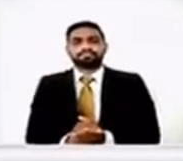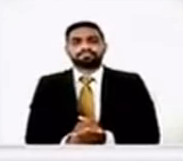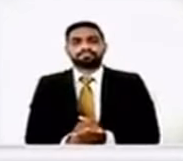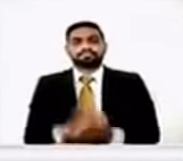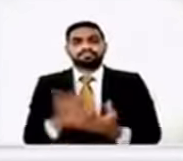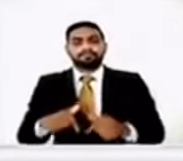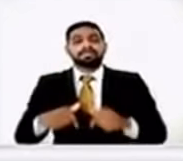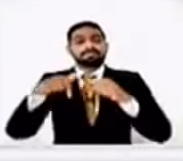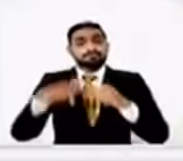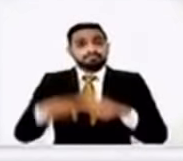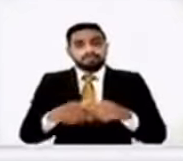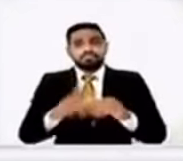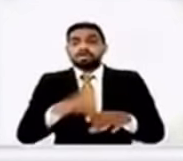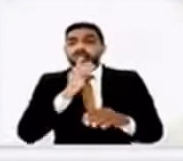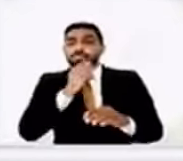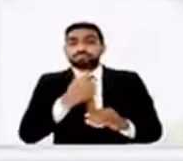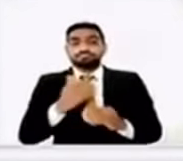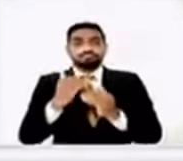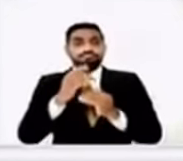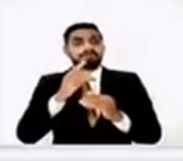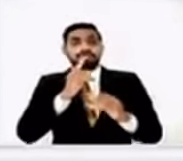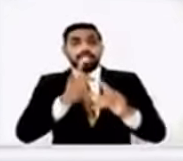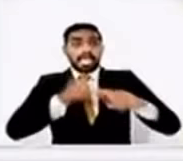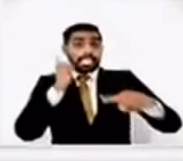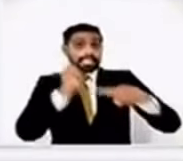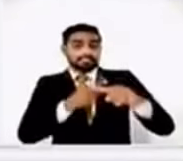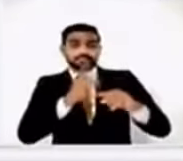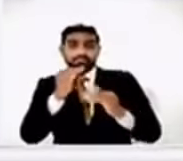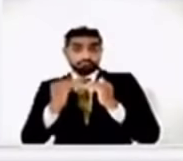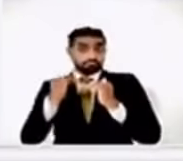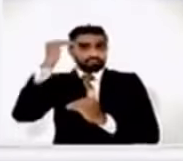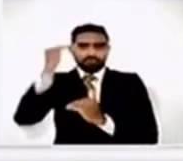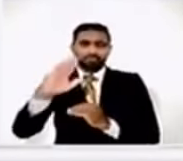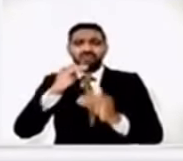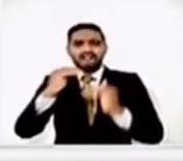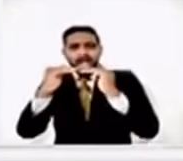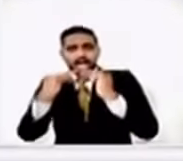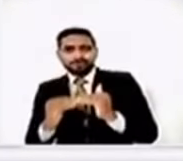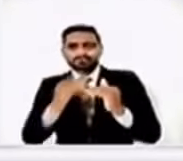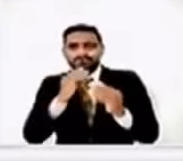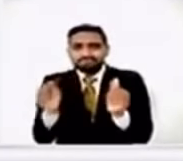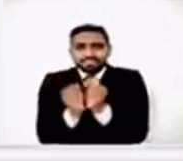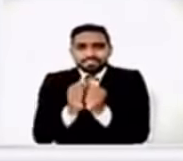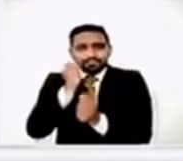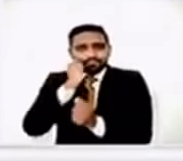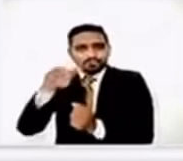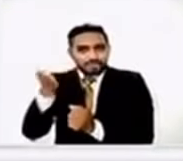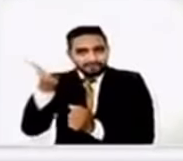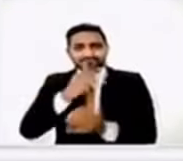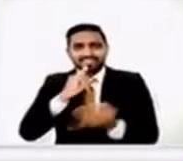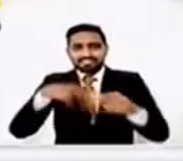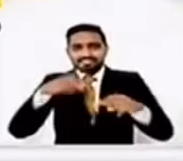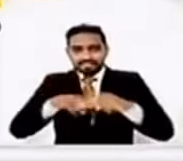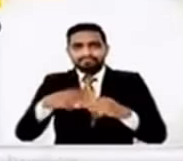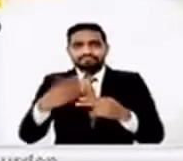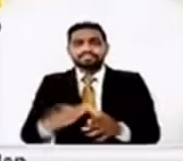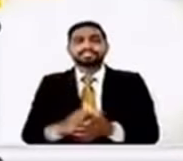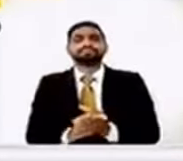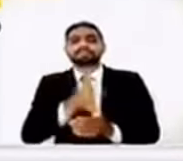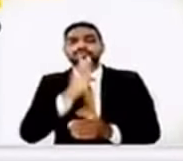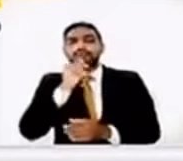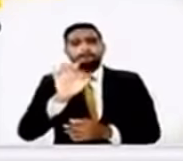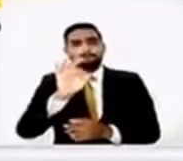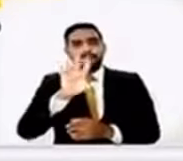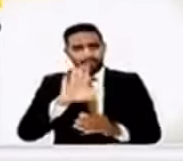office employees of the public service to engage in other jobs or employment after office hours. Compulsory